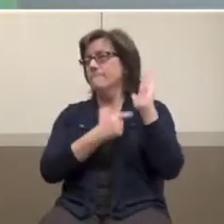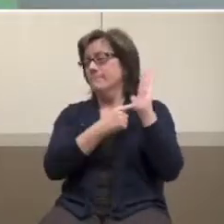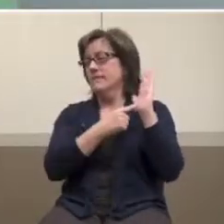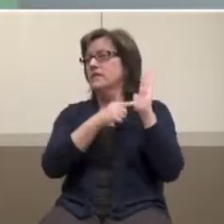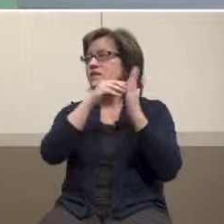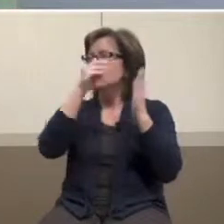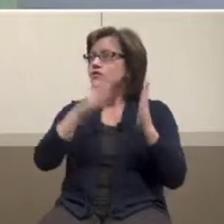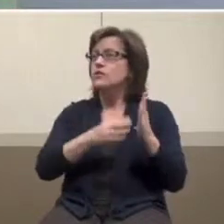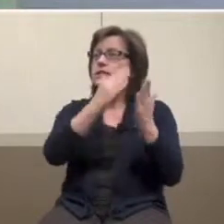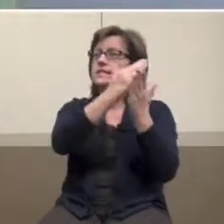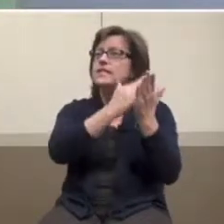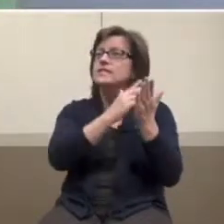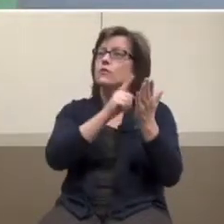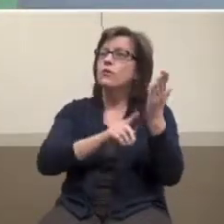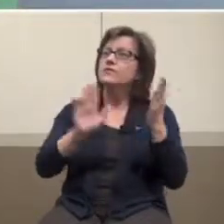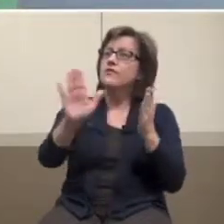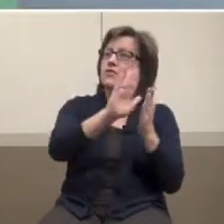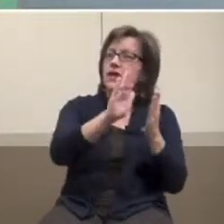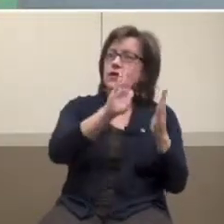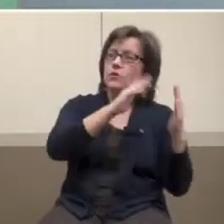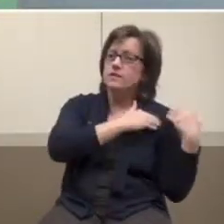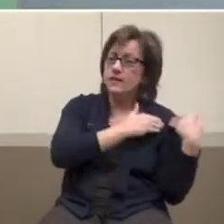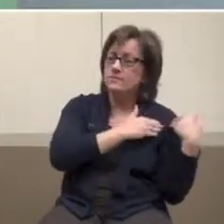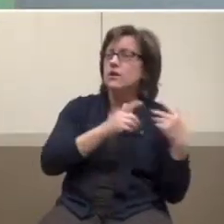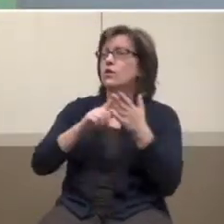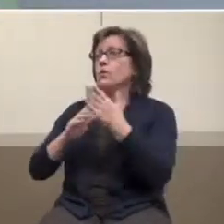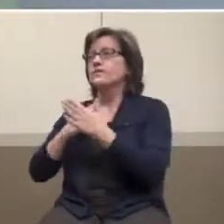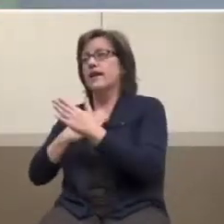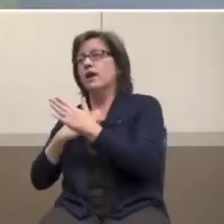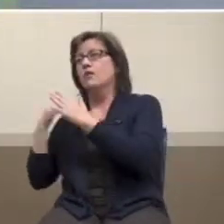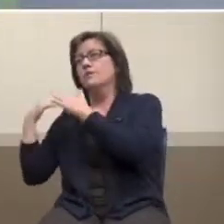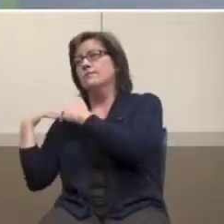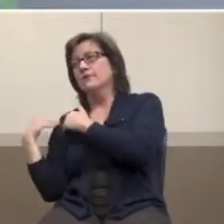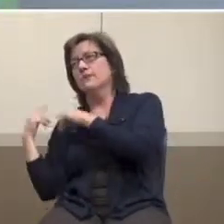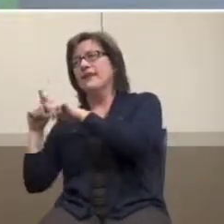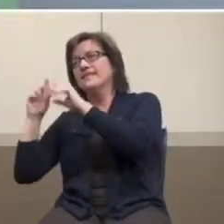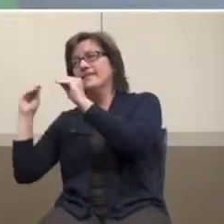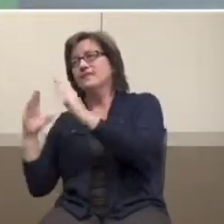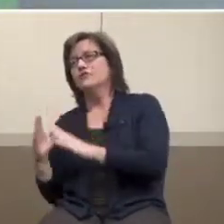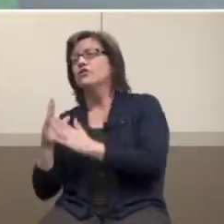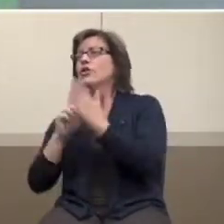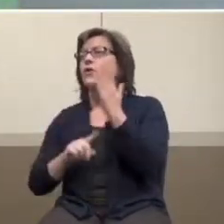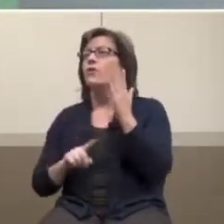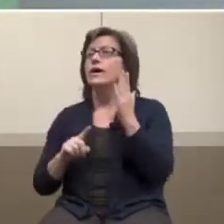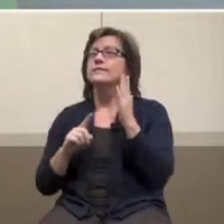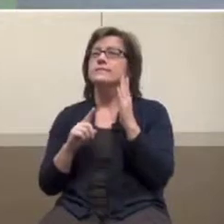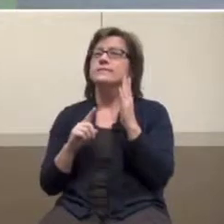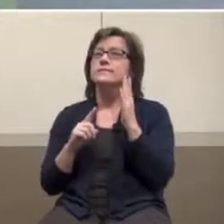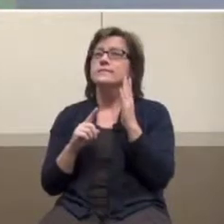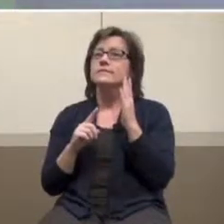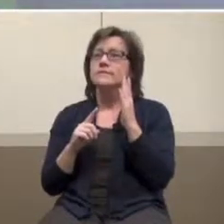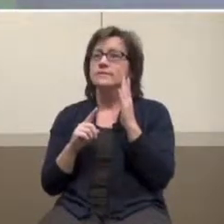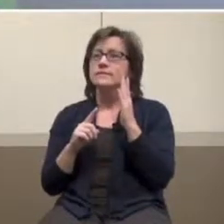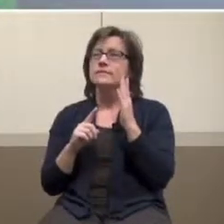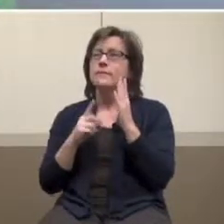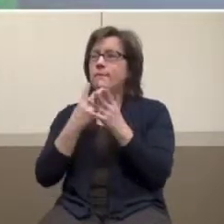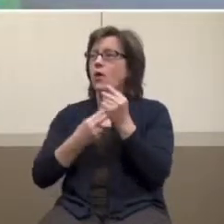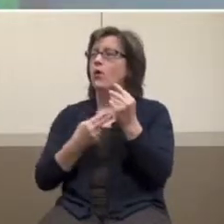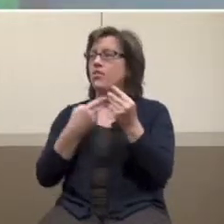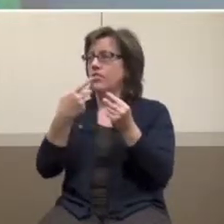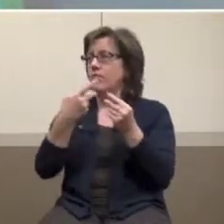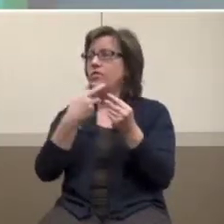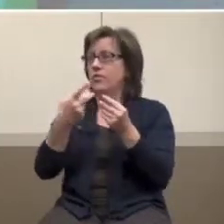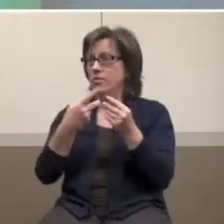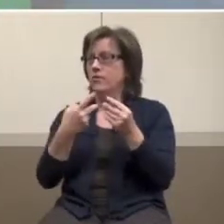their responsibilities, what are our responsibilities as teachers, and what are both of our responsibilities. I've